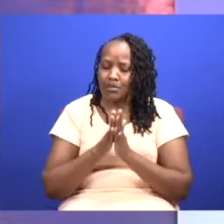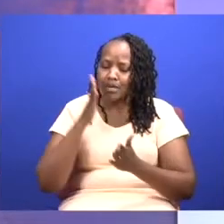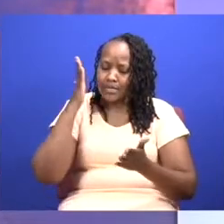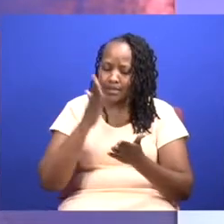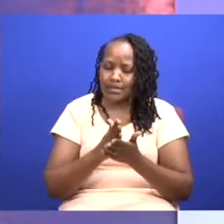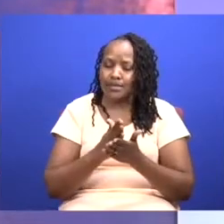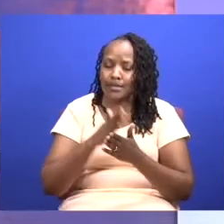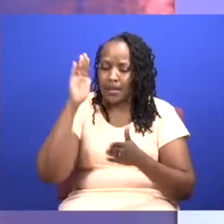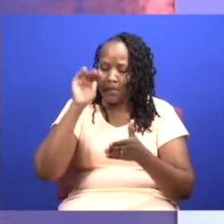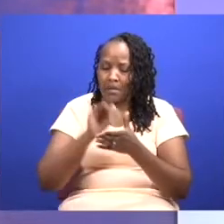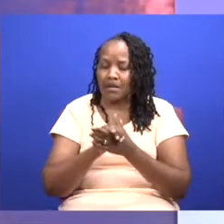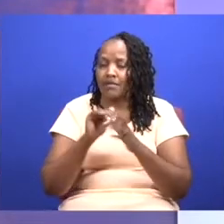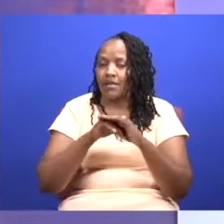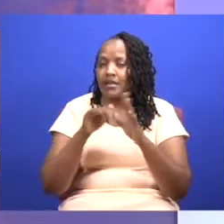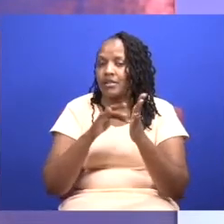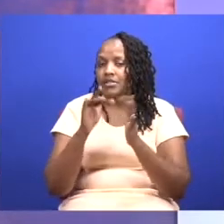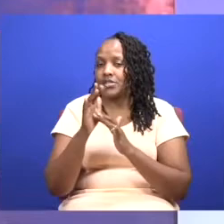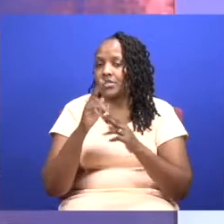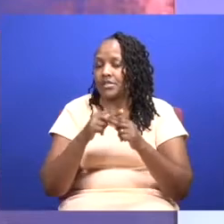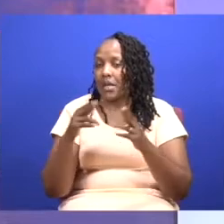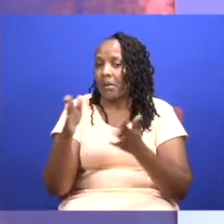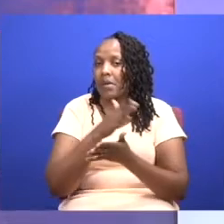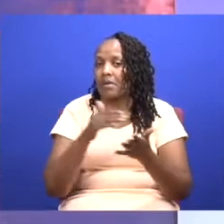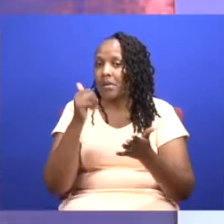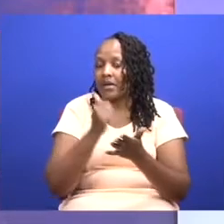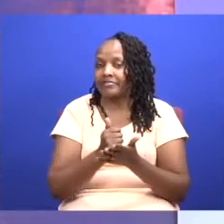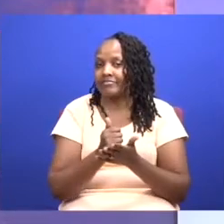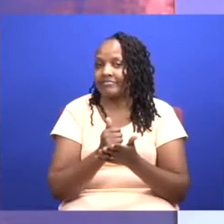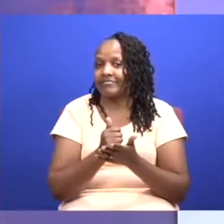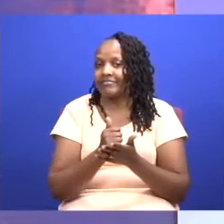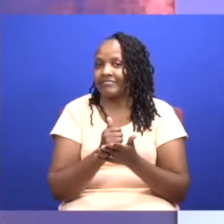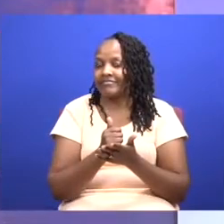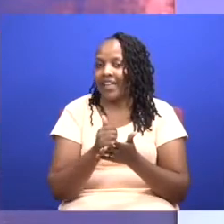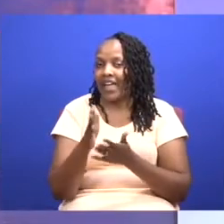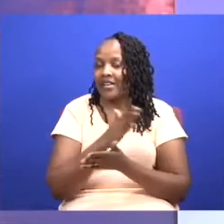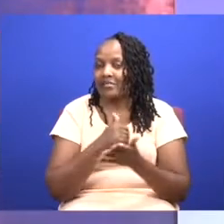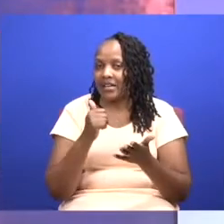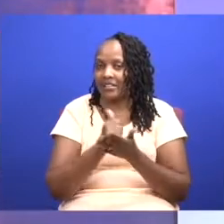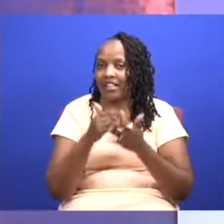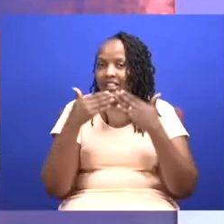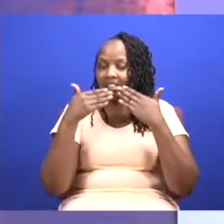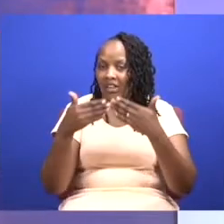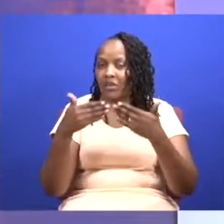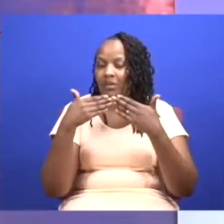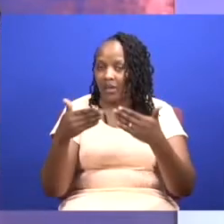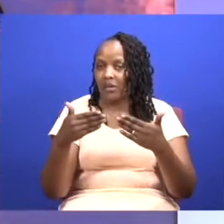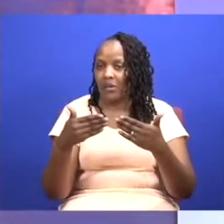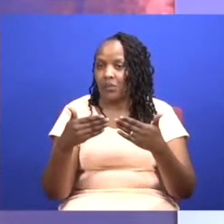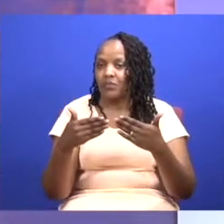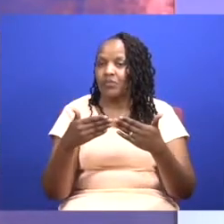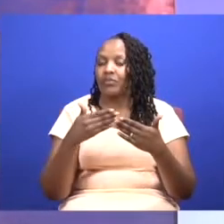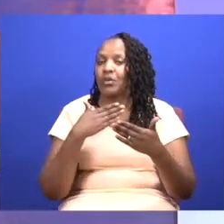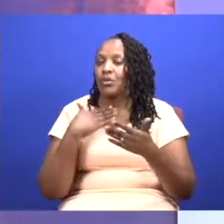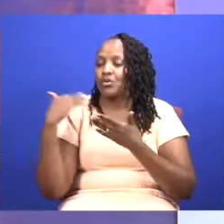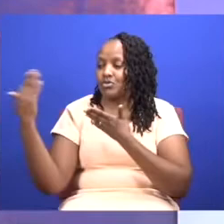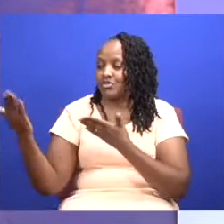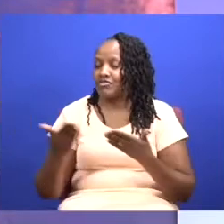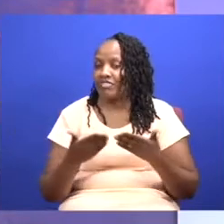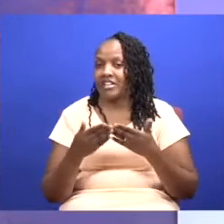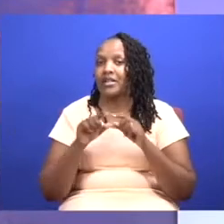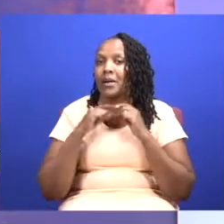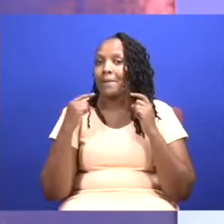pray, trusting and believing in Jesus' name. Amen. Amen. Amen. Thank you. I'd like to